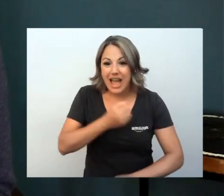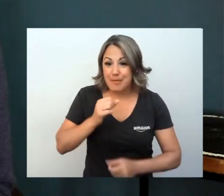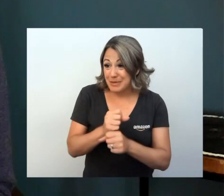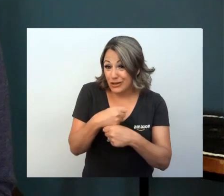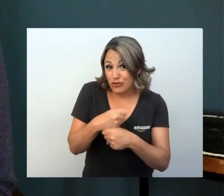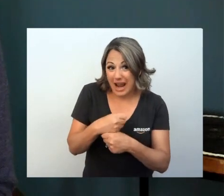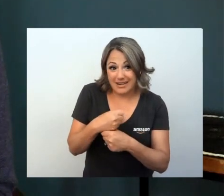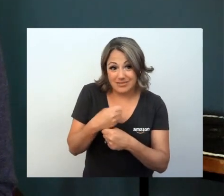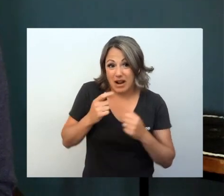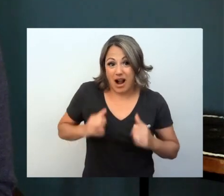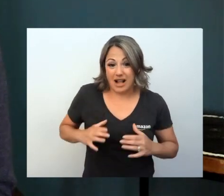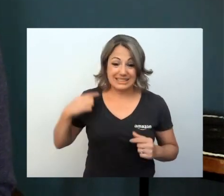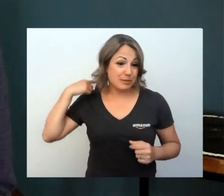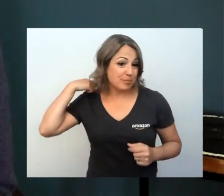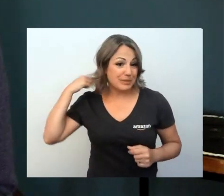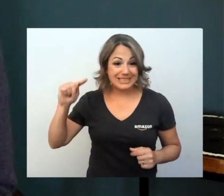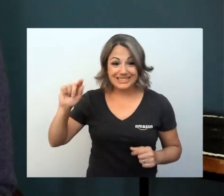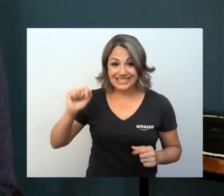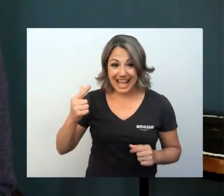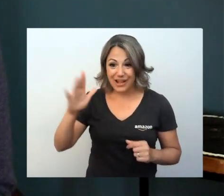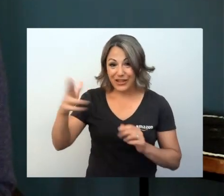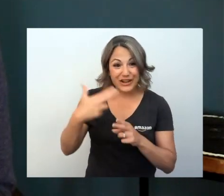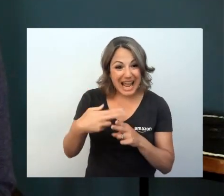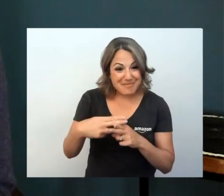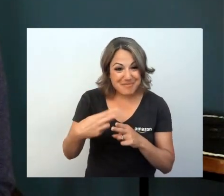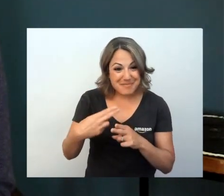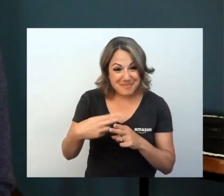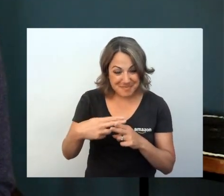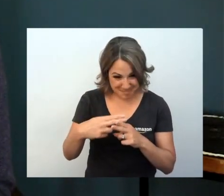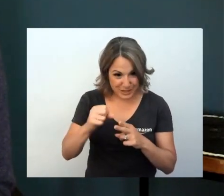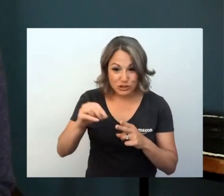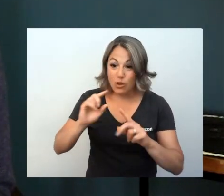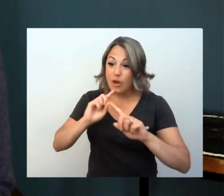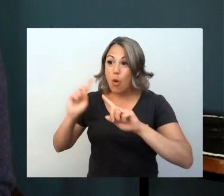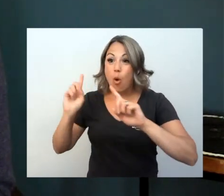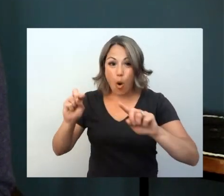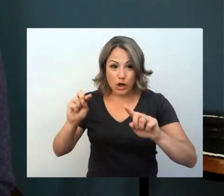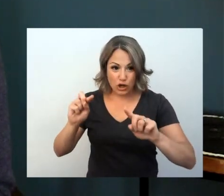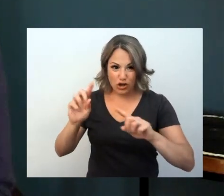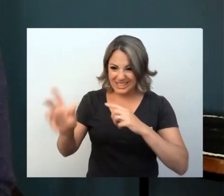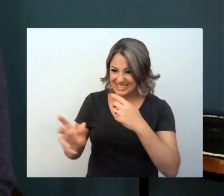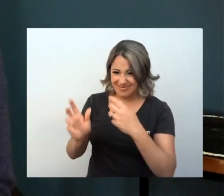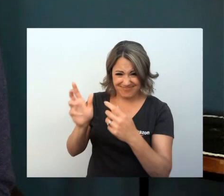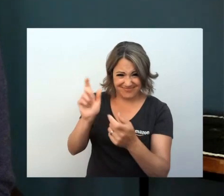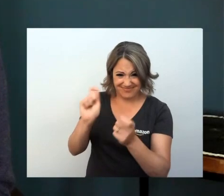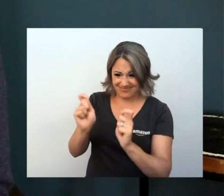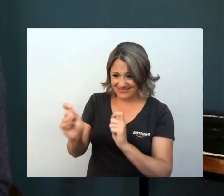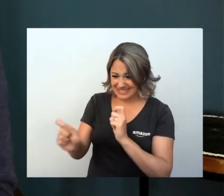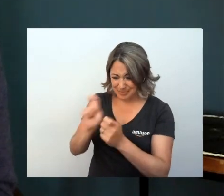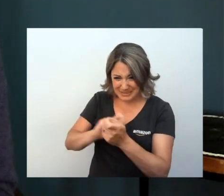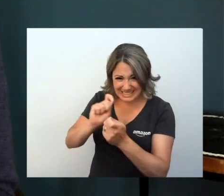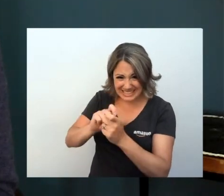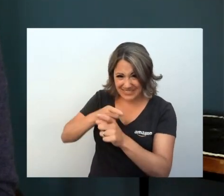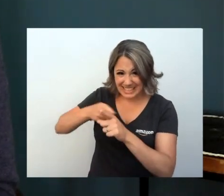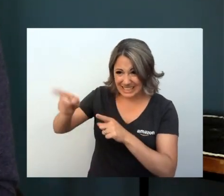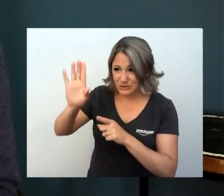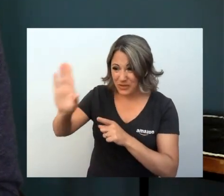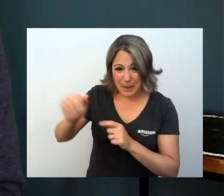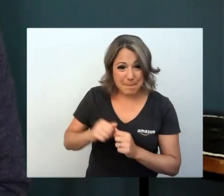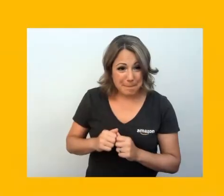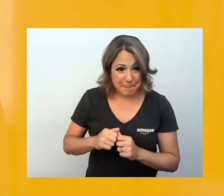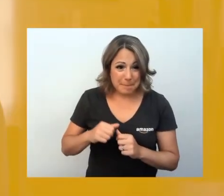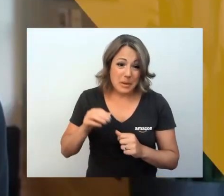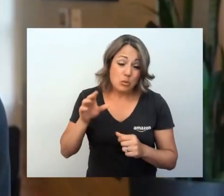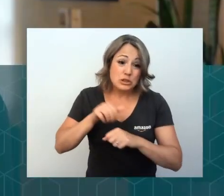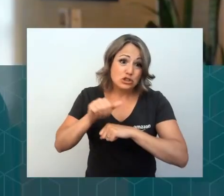name on it. And then when they order, the t-shirt's made on demand with their body measurements in mind and shipped to them within 2 to 3 business